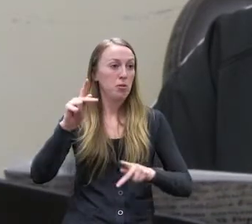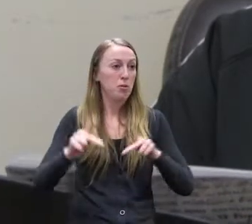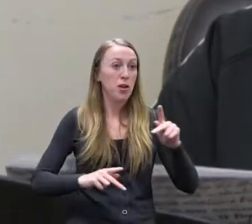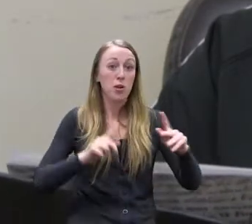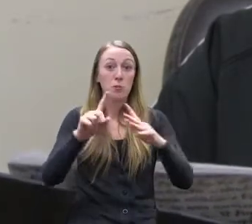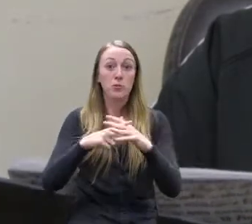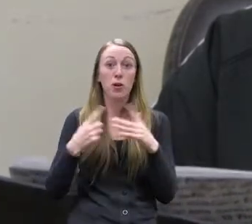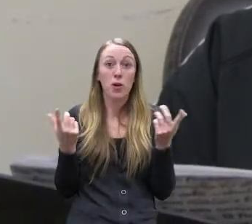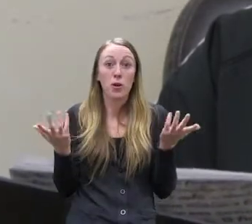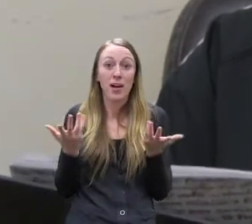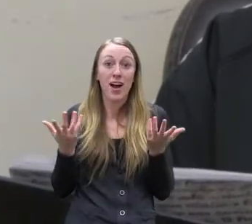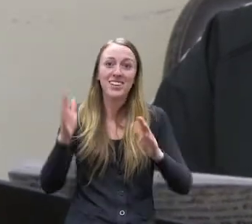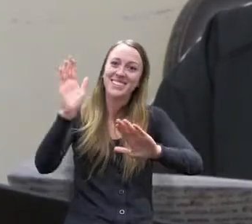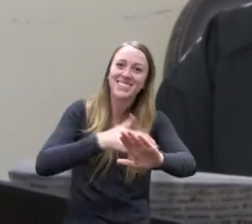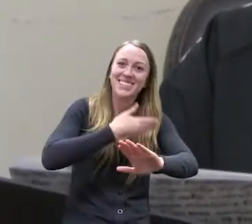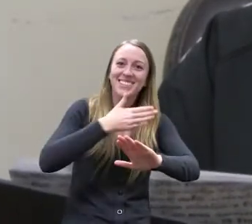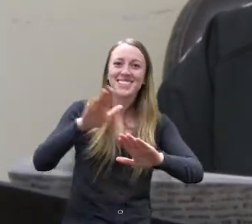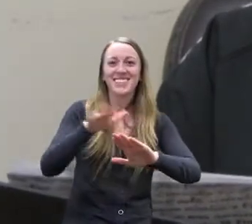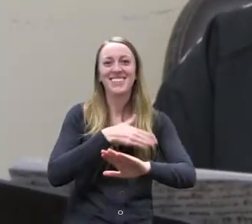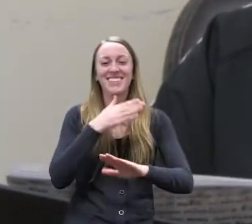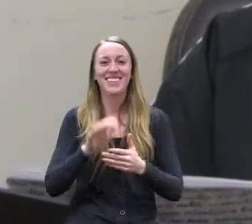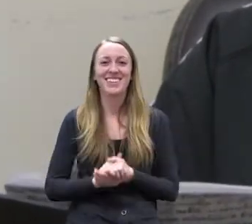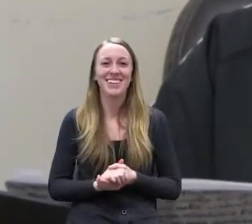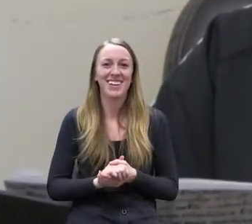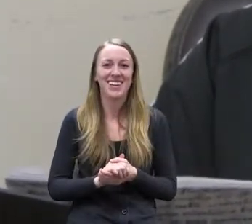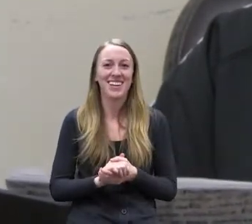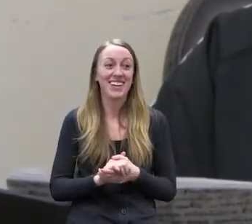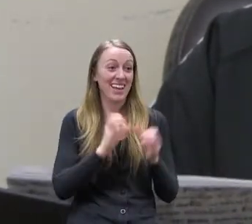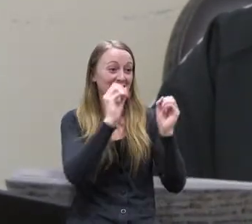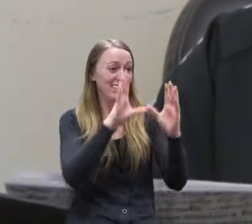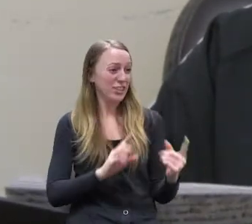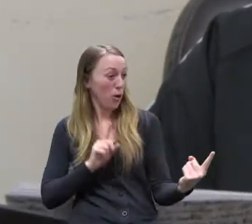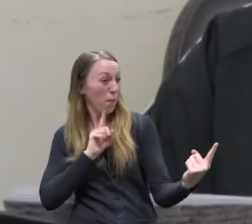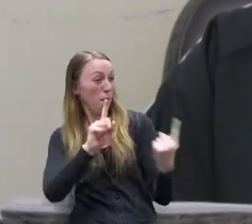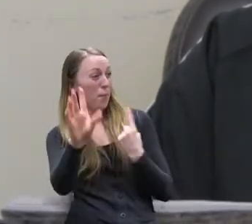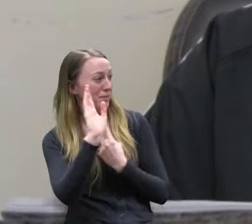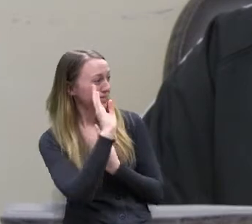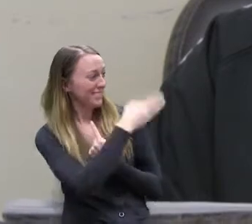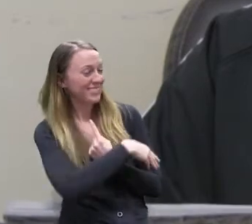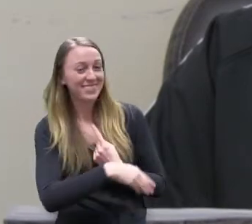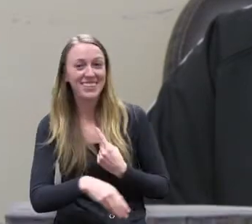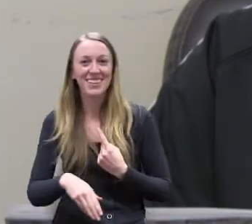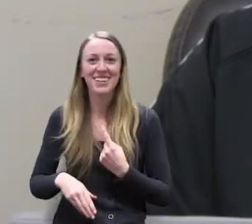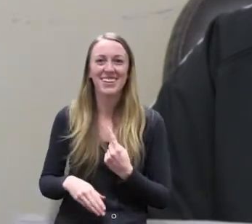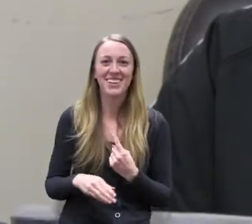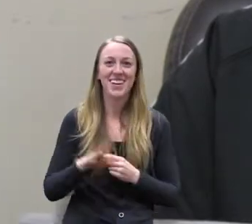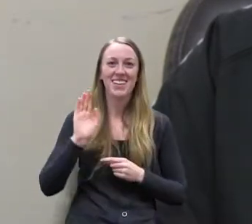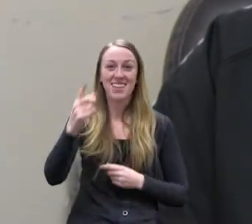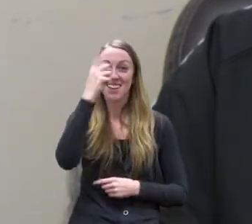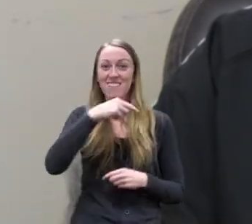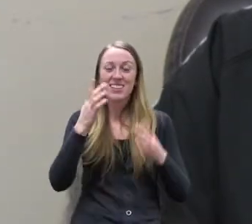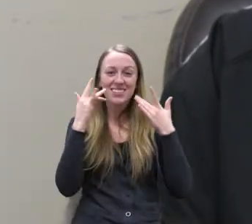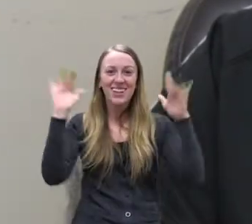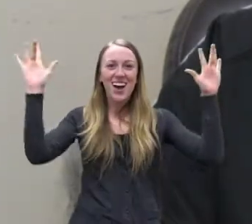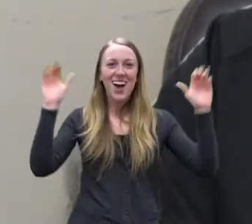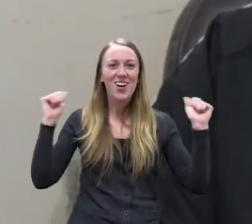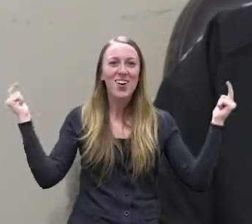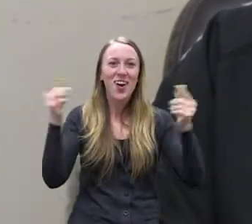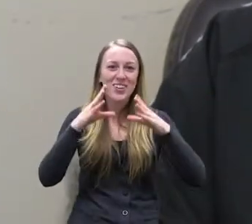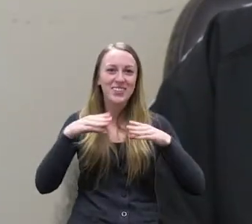started singing their lines. They ran past their teacher and skipped down the aisle. Their faces were shining, and each had a